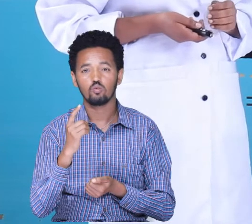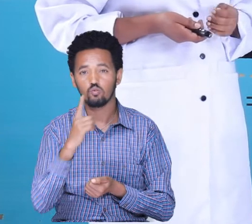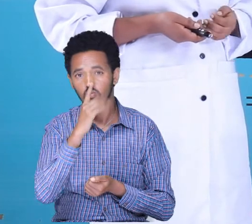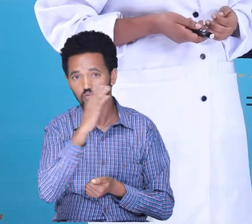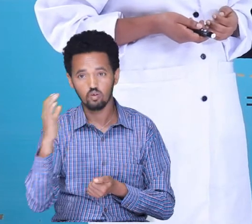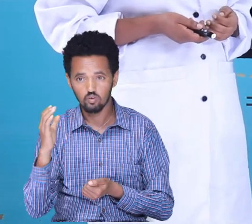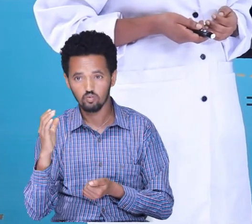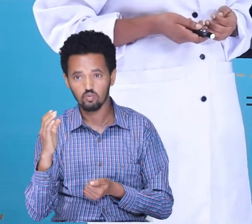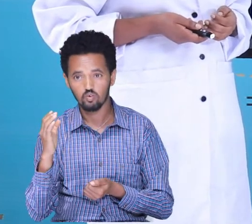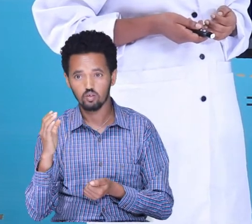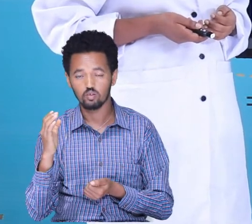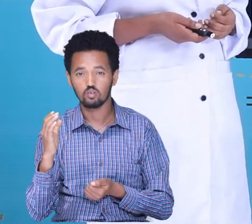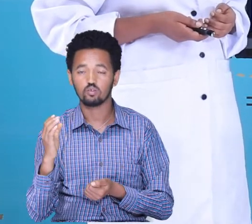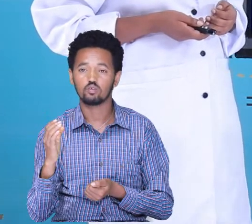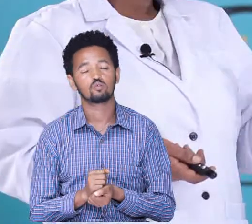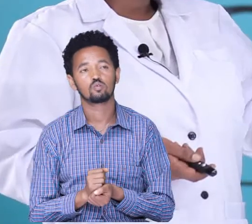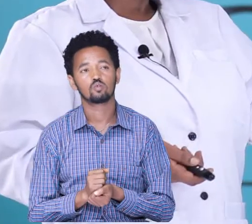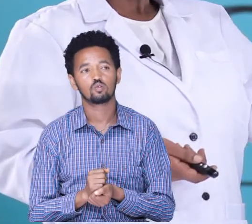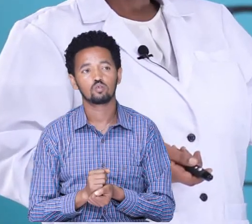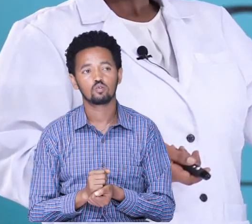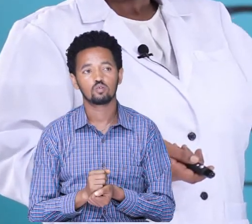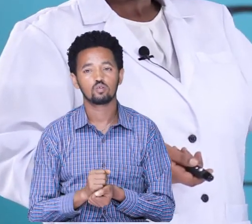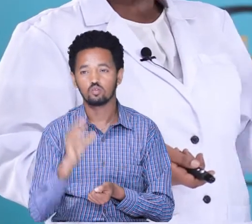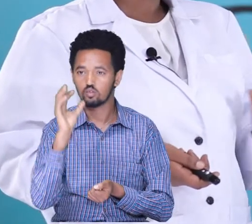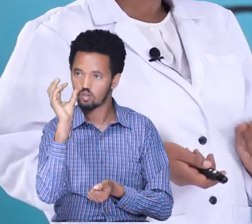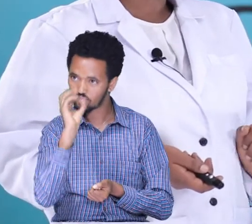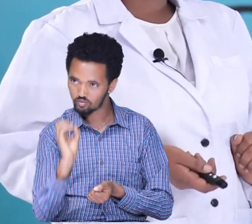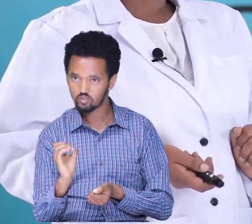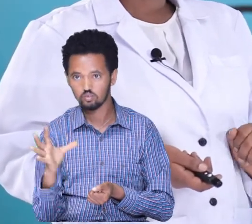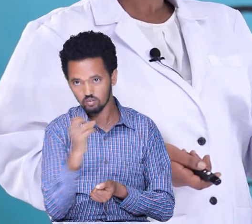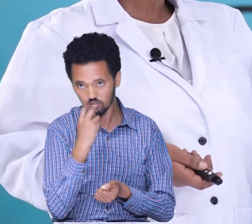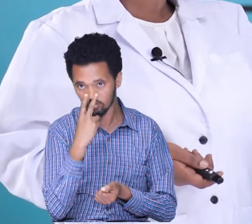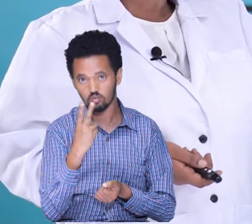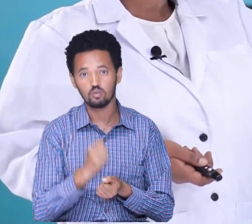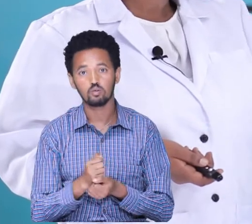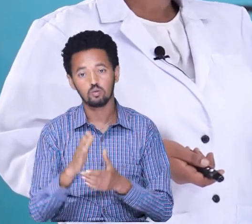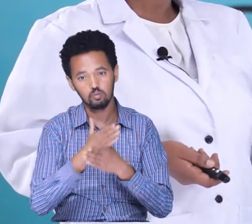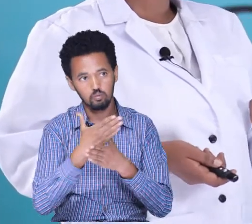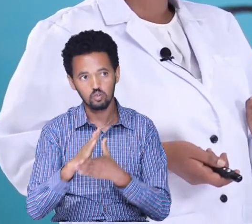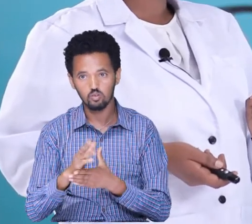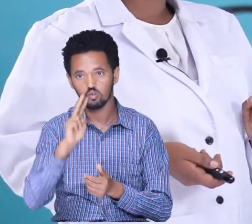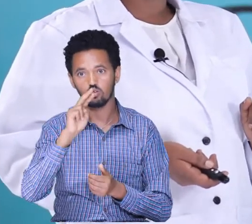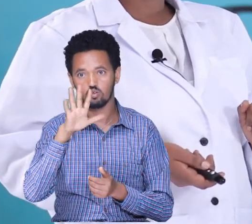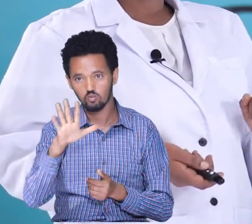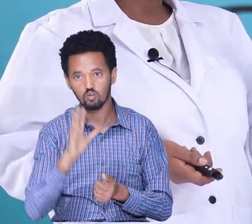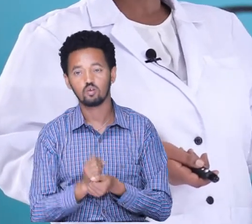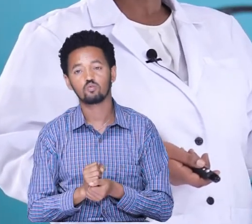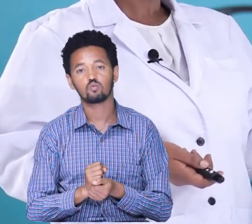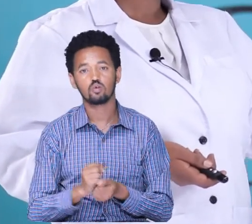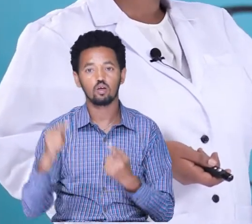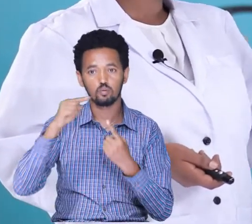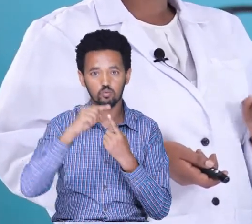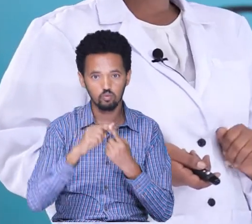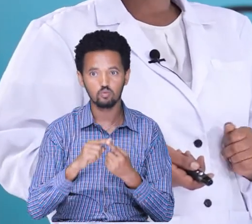500 millimeter. The average temperature of this region is between 25 degrees Celsius up